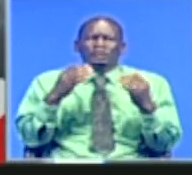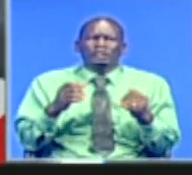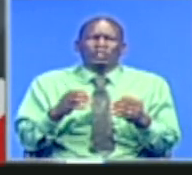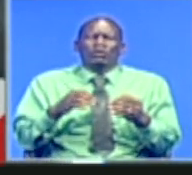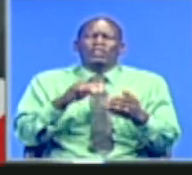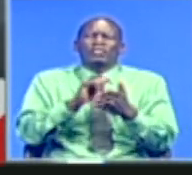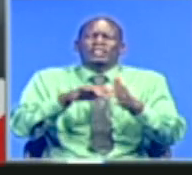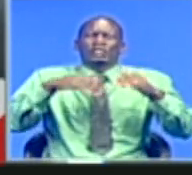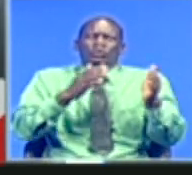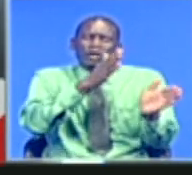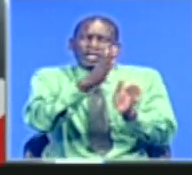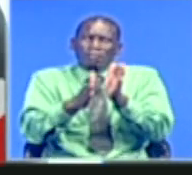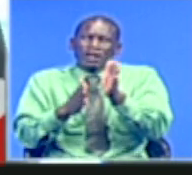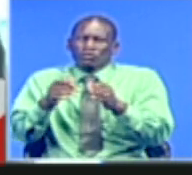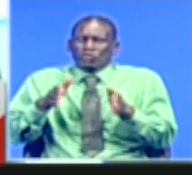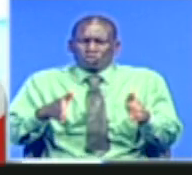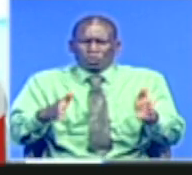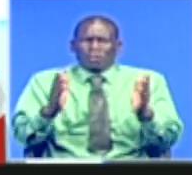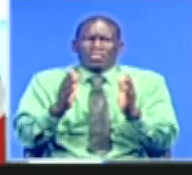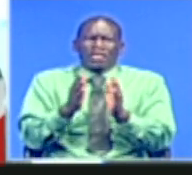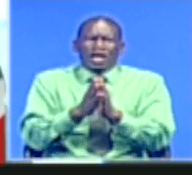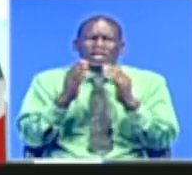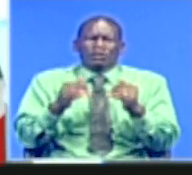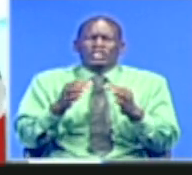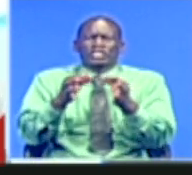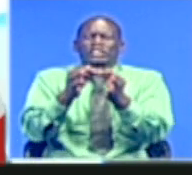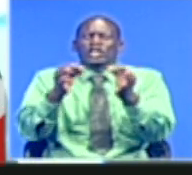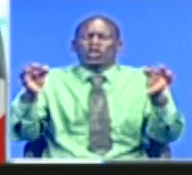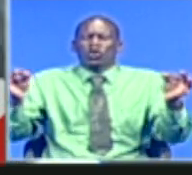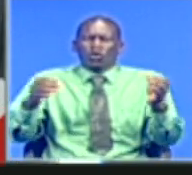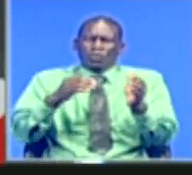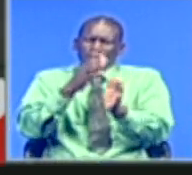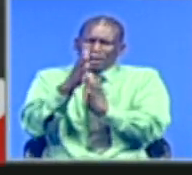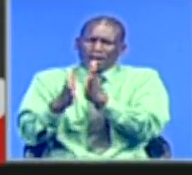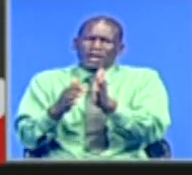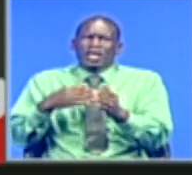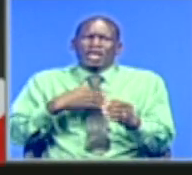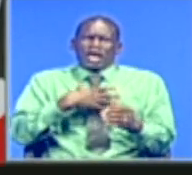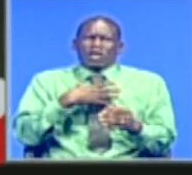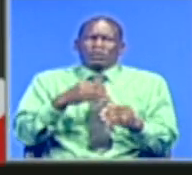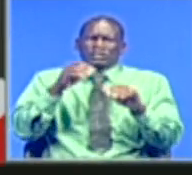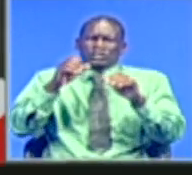plan for that journey. And it's such a long road. And I wish I could be receiving